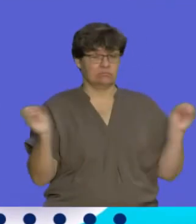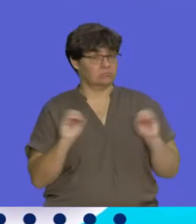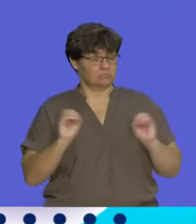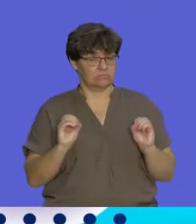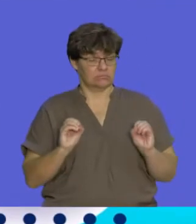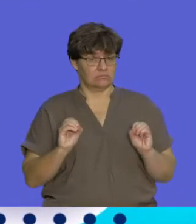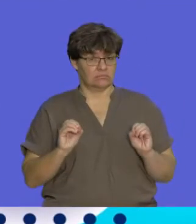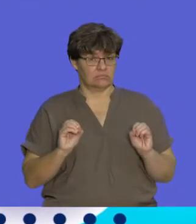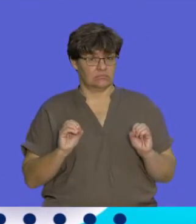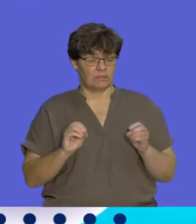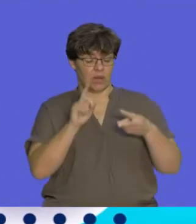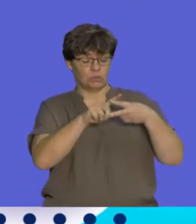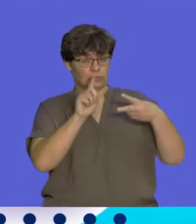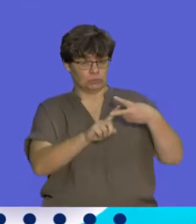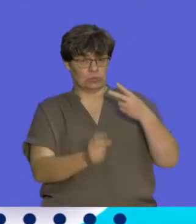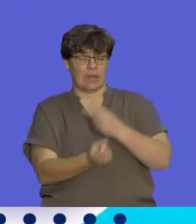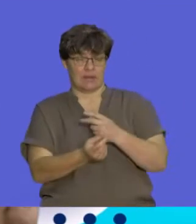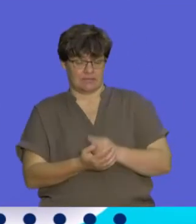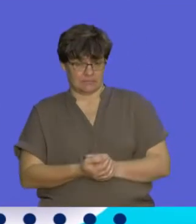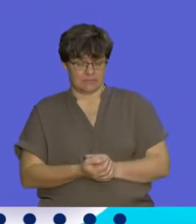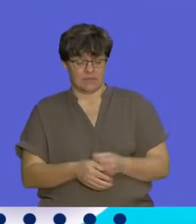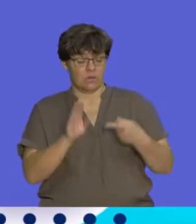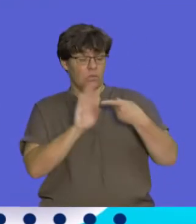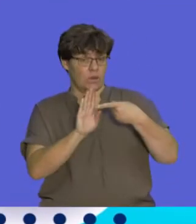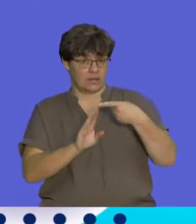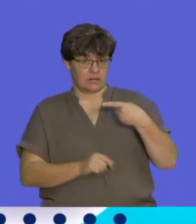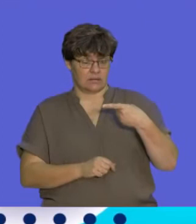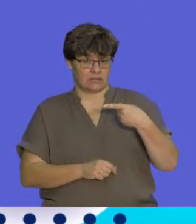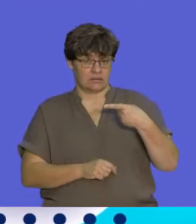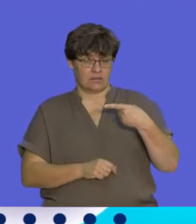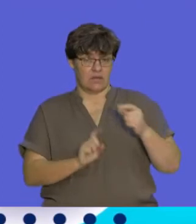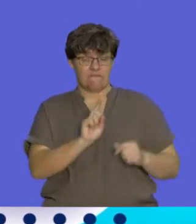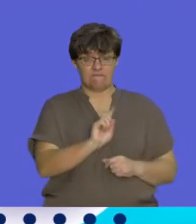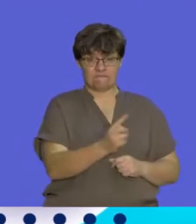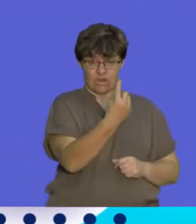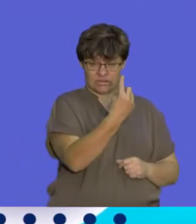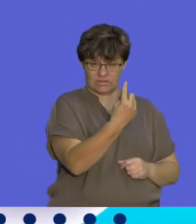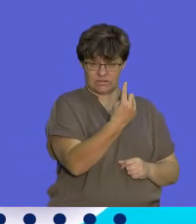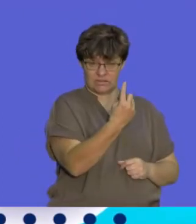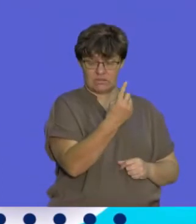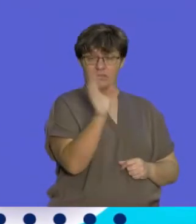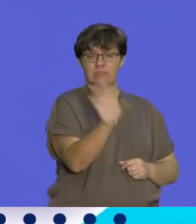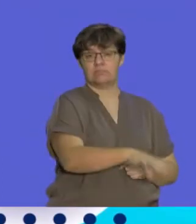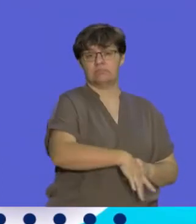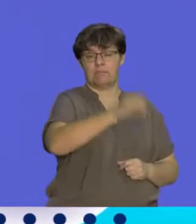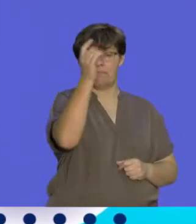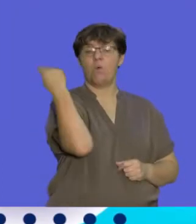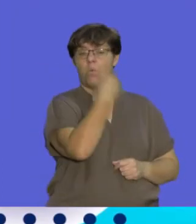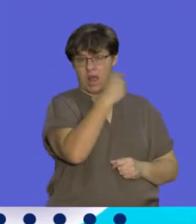out. There are two possibilities. The one possibility is in the first event, I could have taken out a white